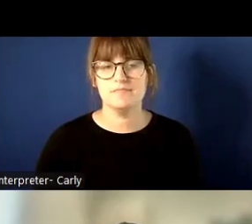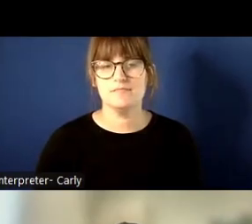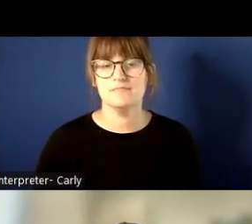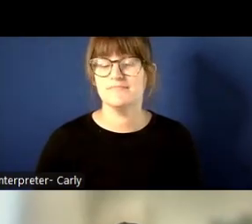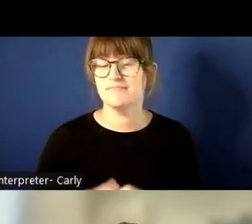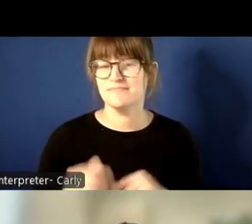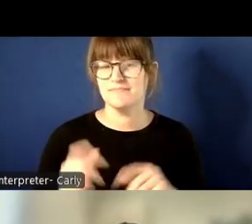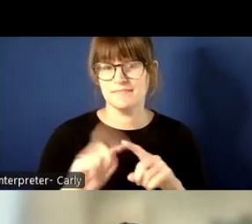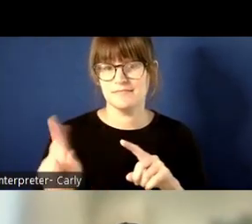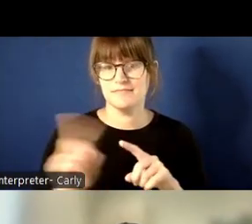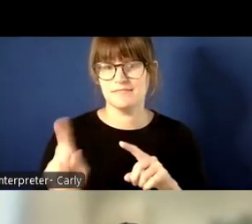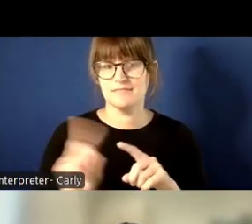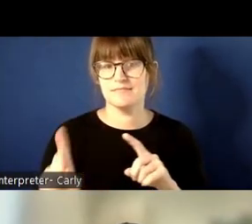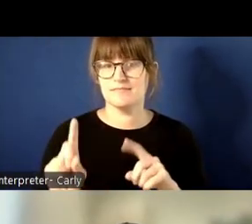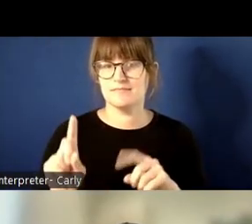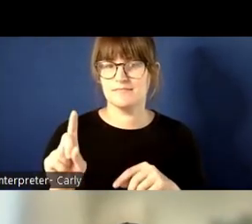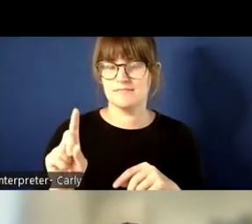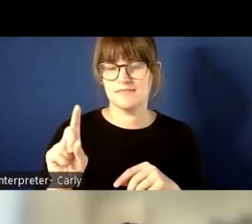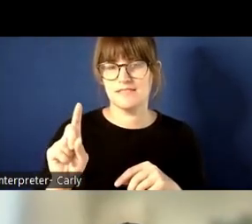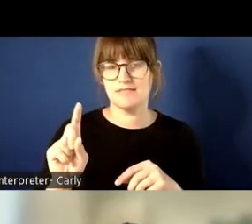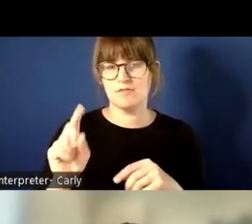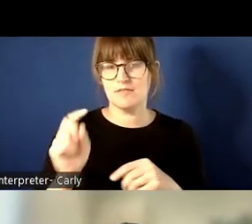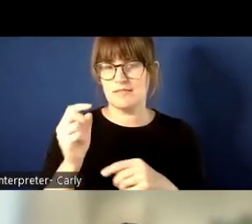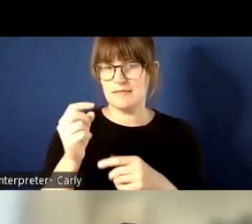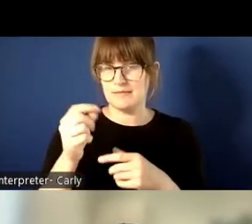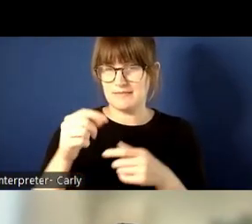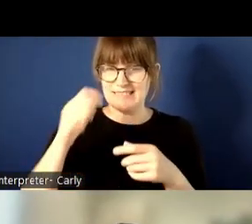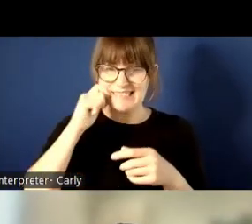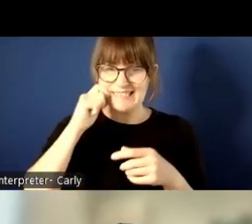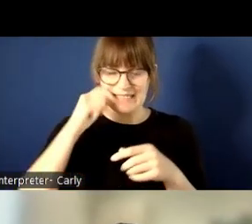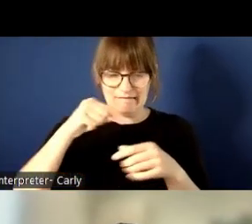different margins or different amounts of skin you take out around the lesion